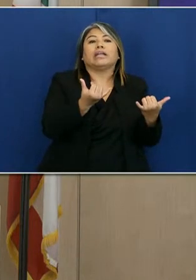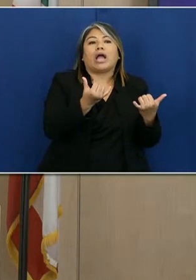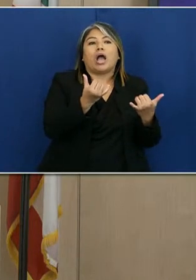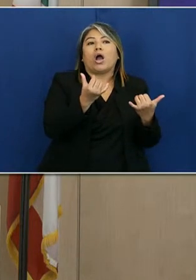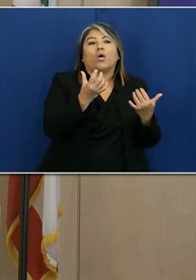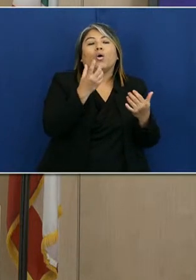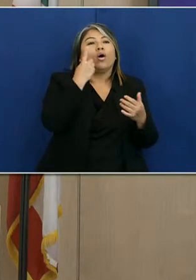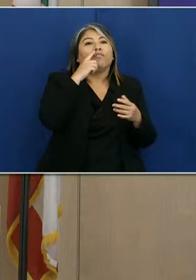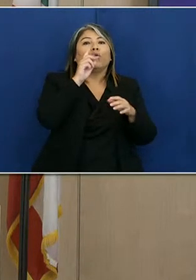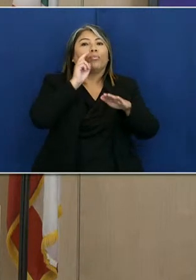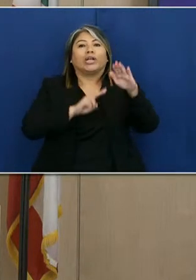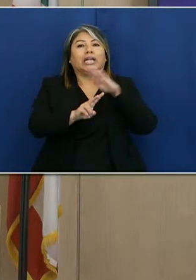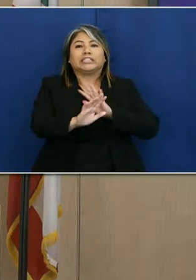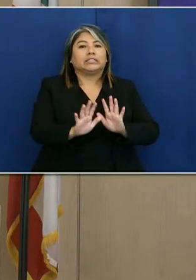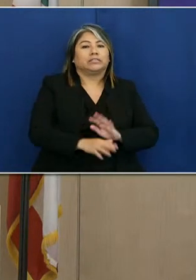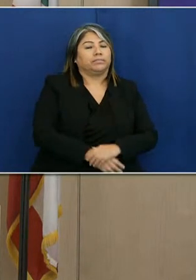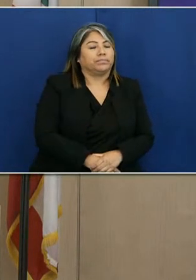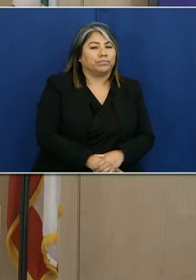to make any predictions.